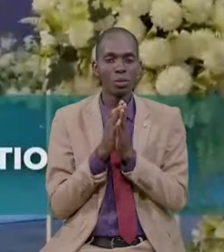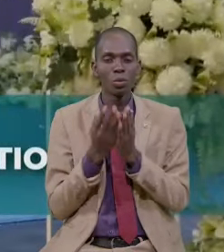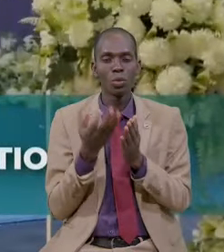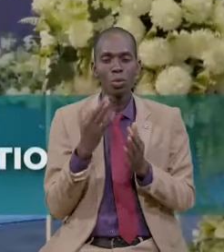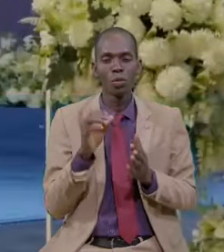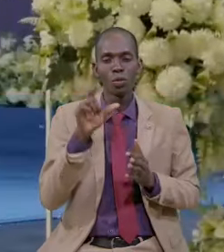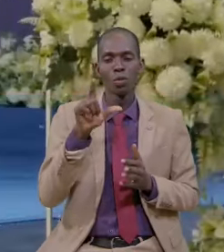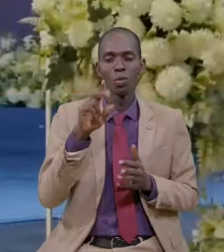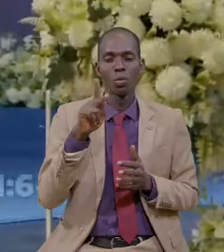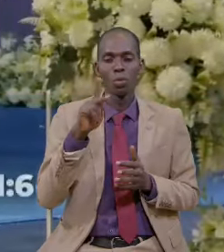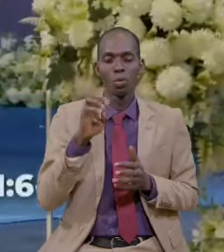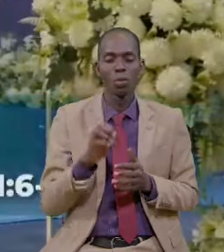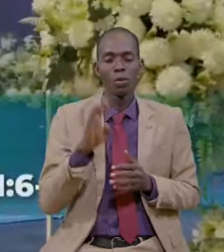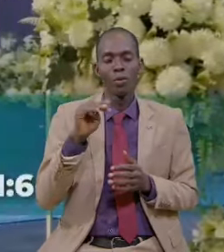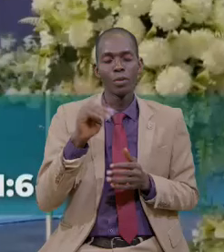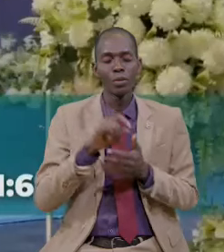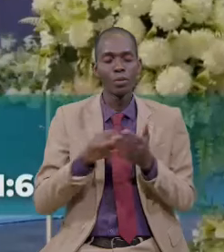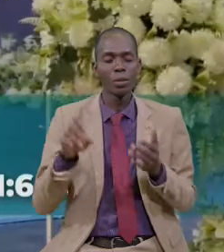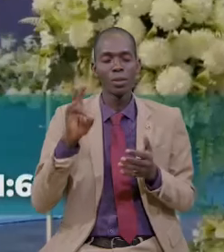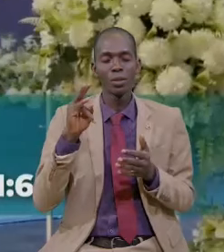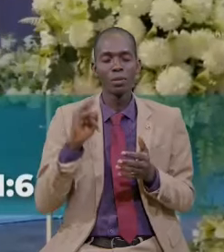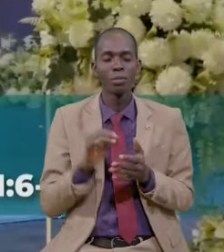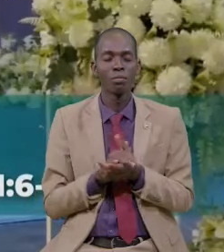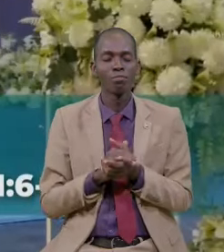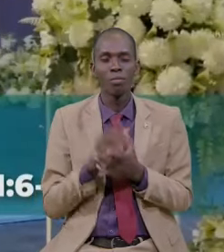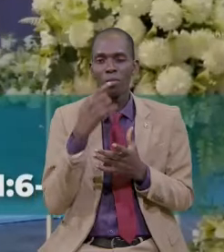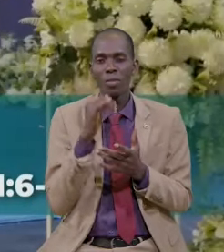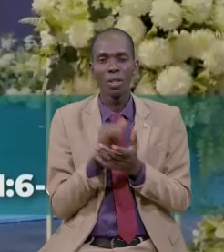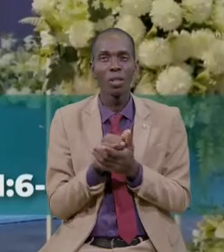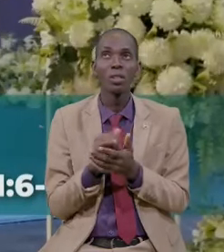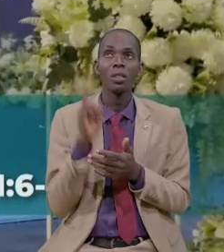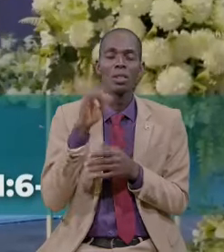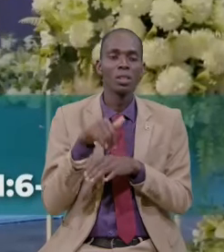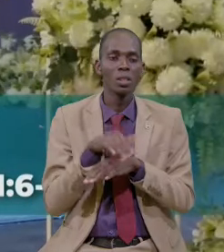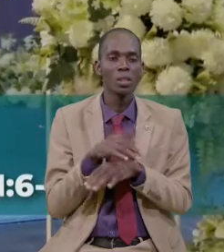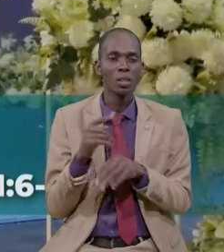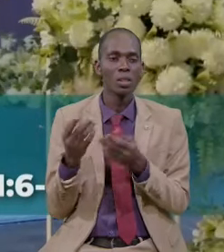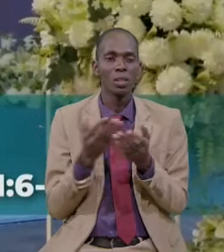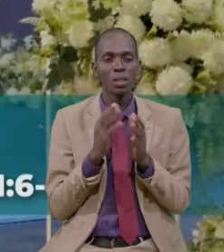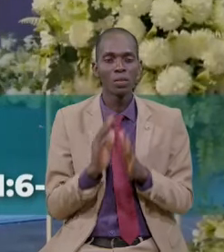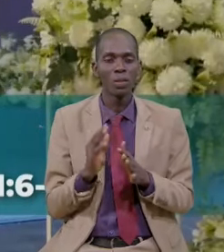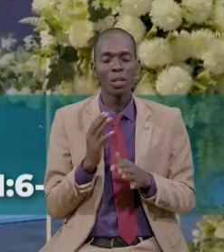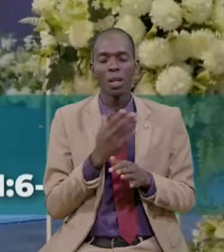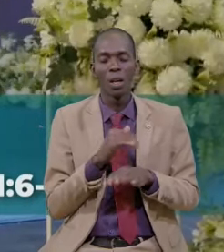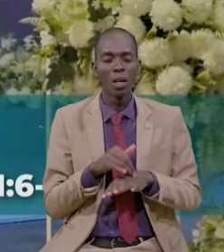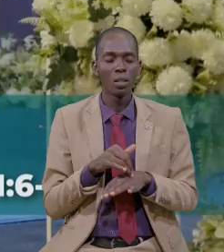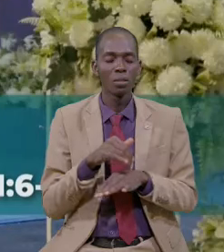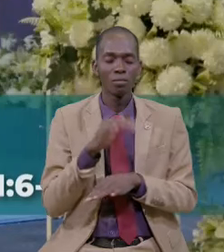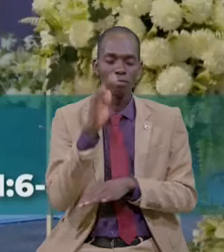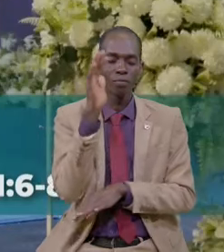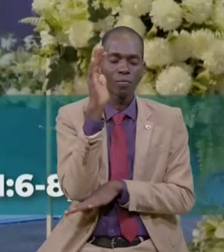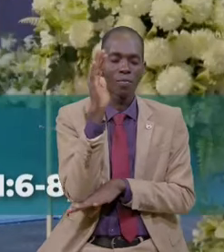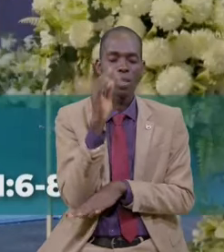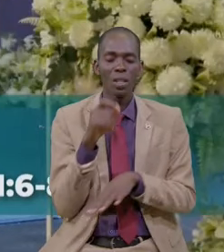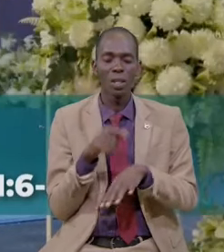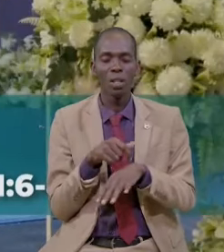verse 17, and he sent the servant at supper time to say